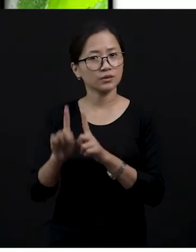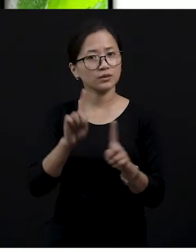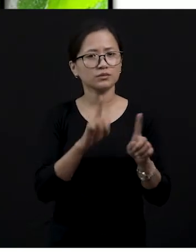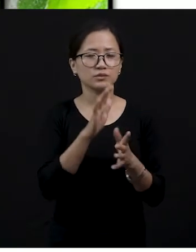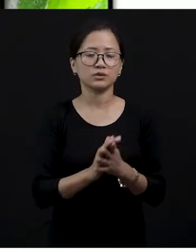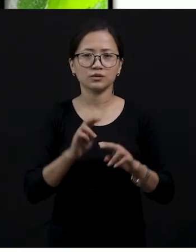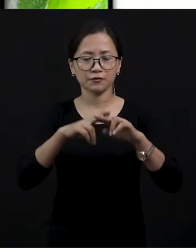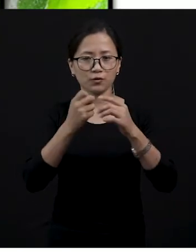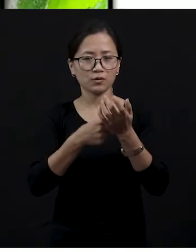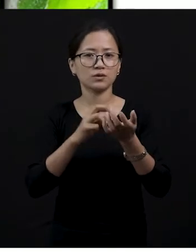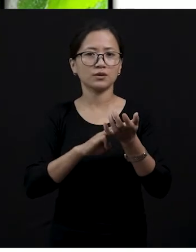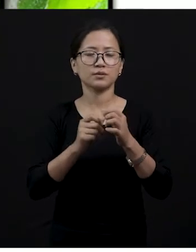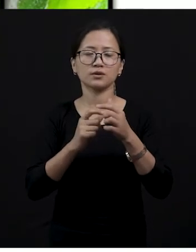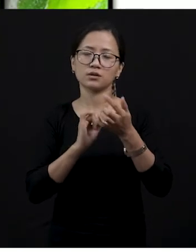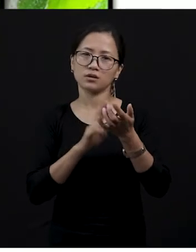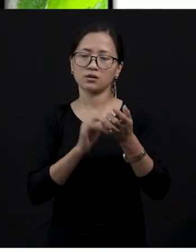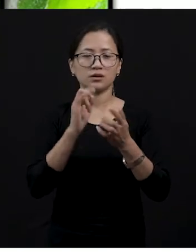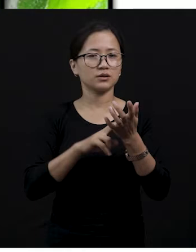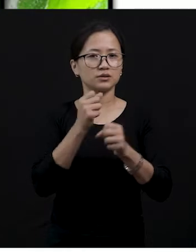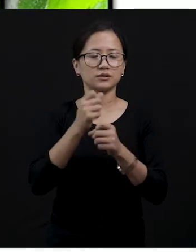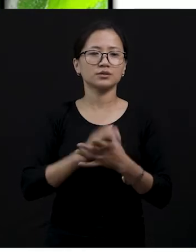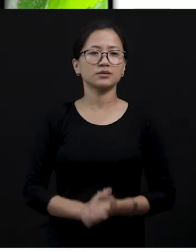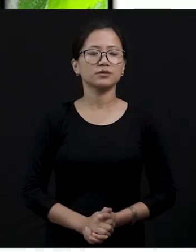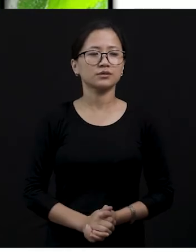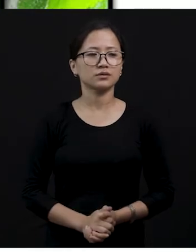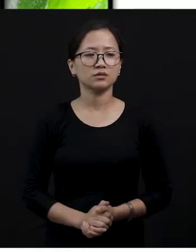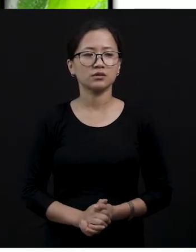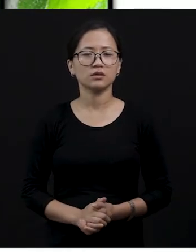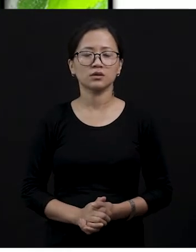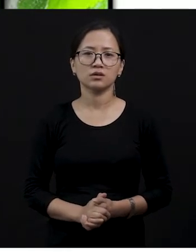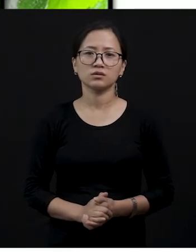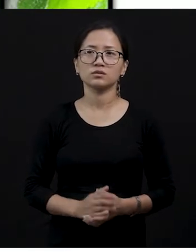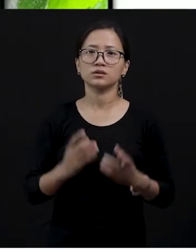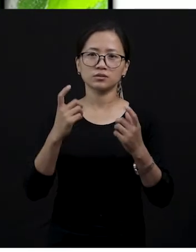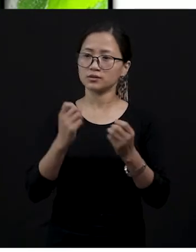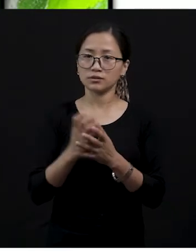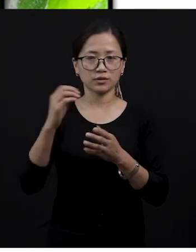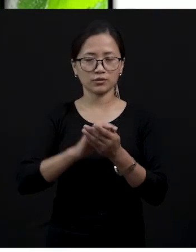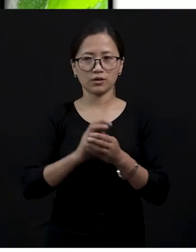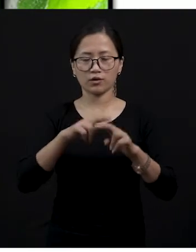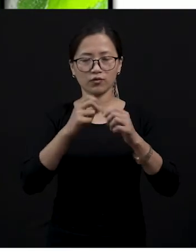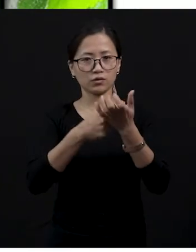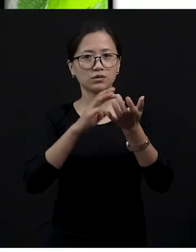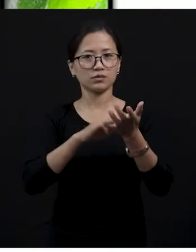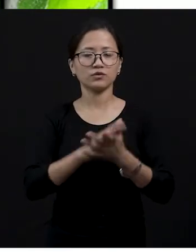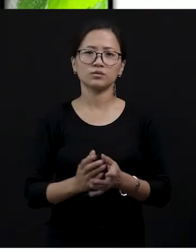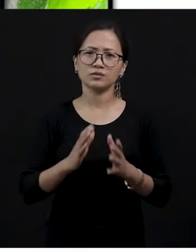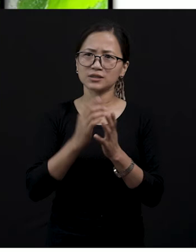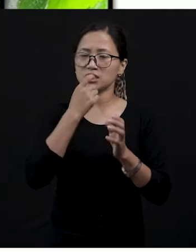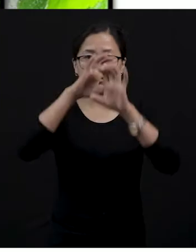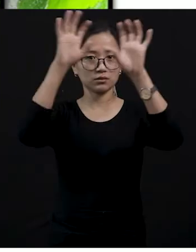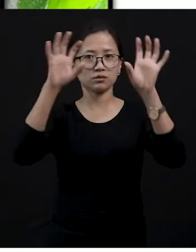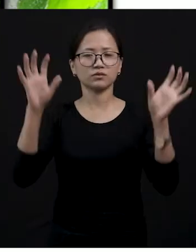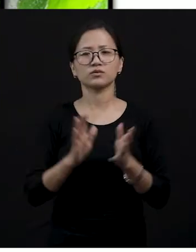transpirating. So even the transpiration of the plants, they form clouds. From the oceans, from